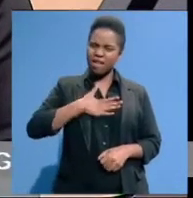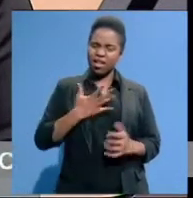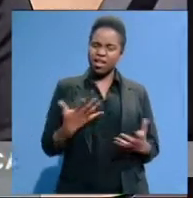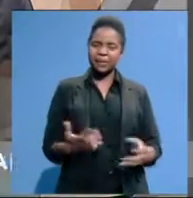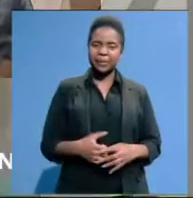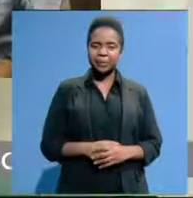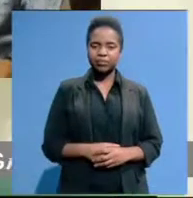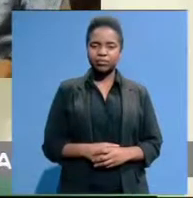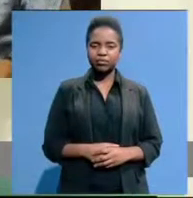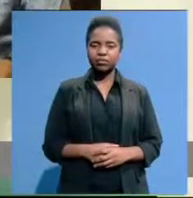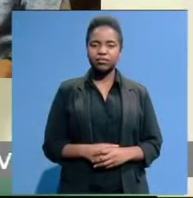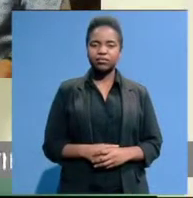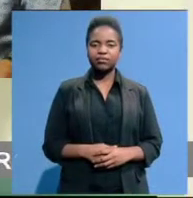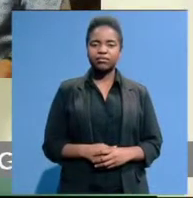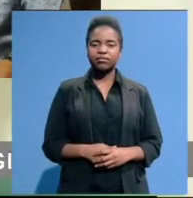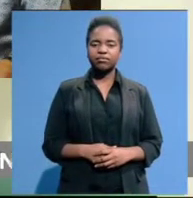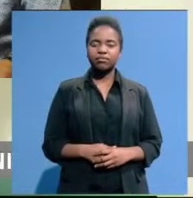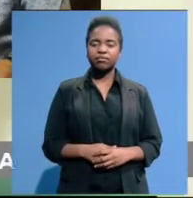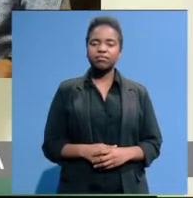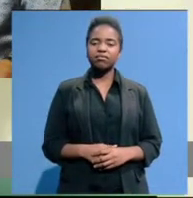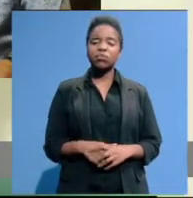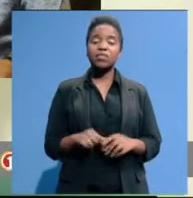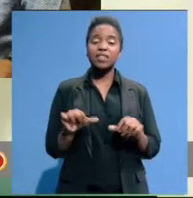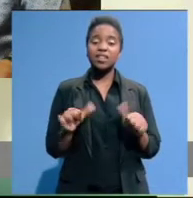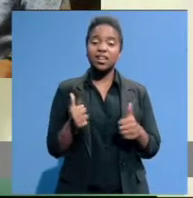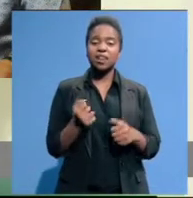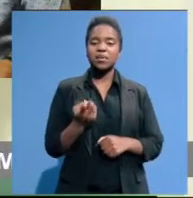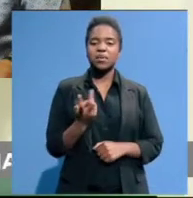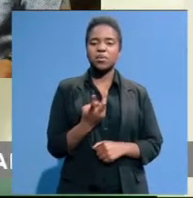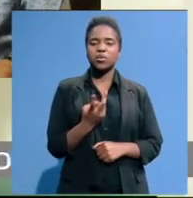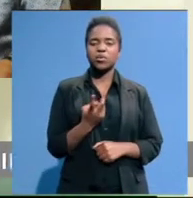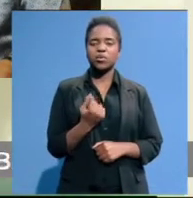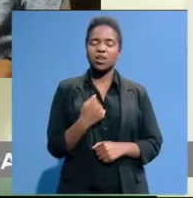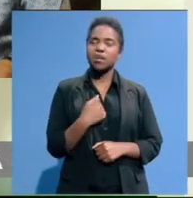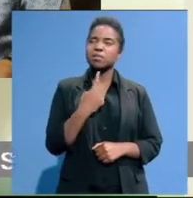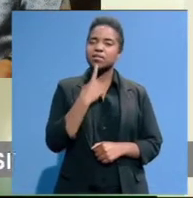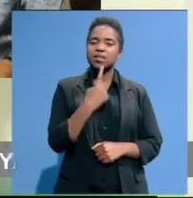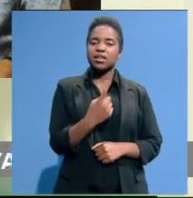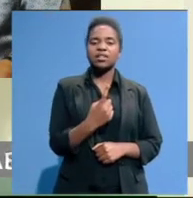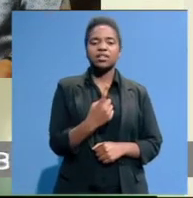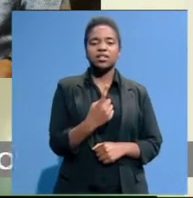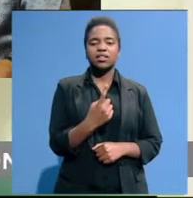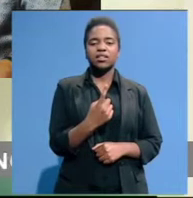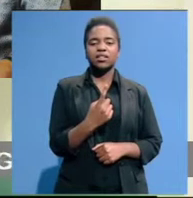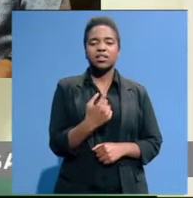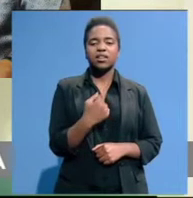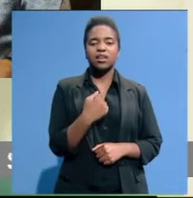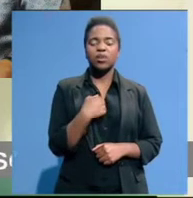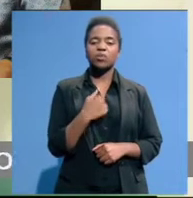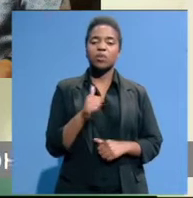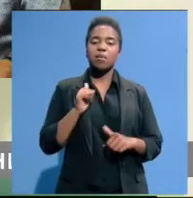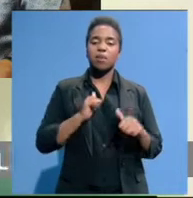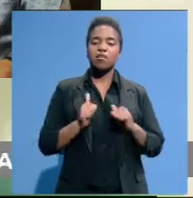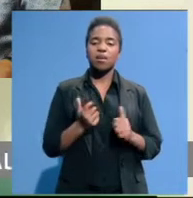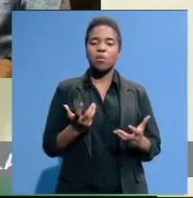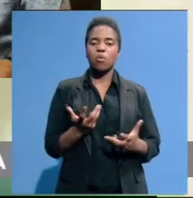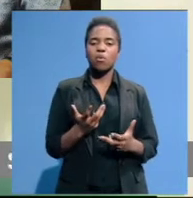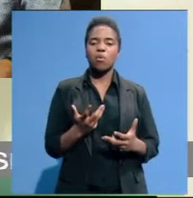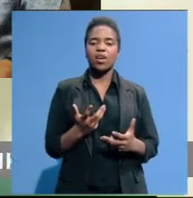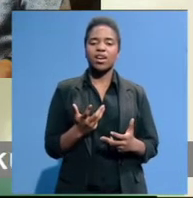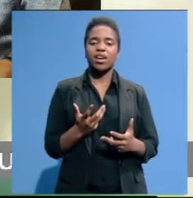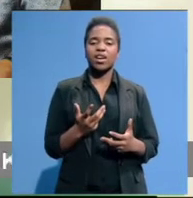our political leaders back in time, when our dispensation was not as fortunate as it is namhlanje, they relied on you to pass the messages,